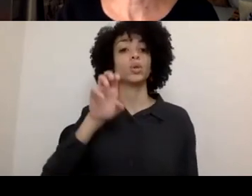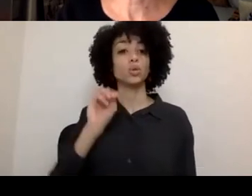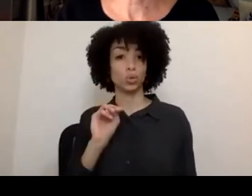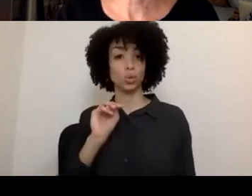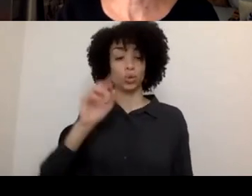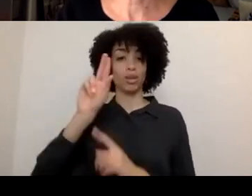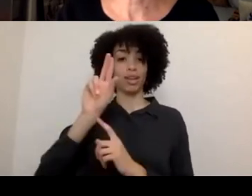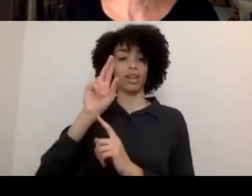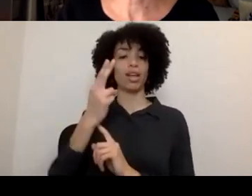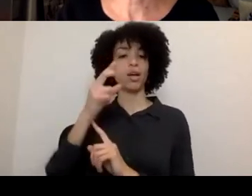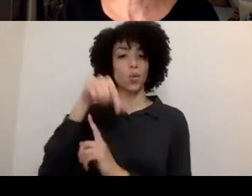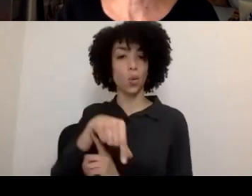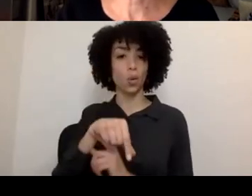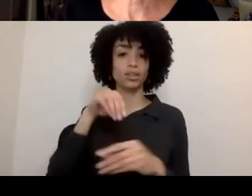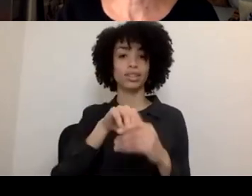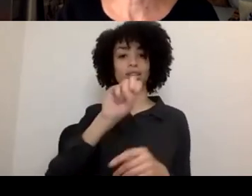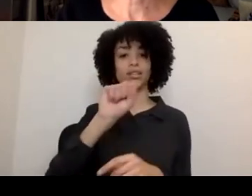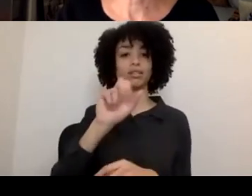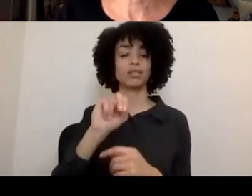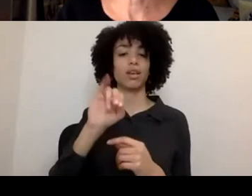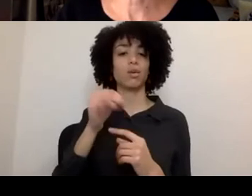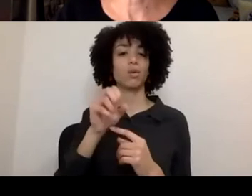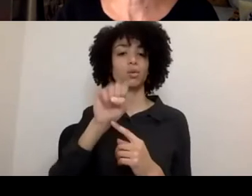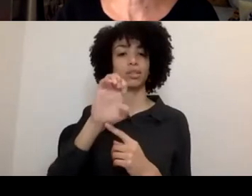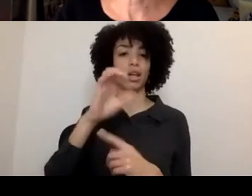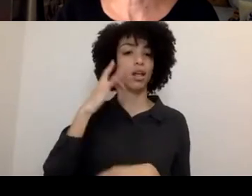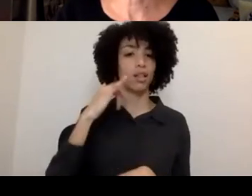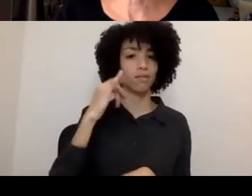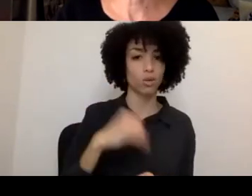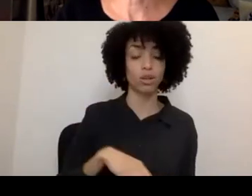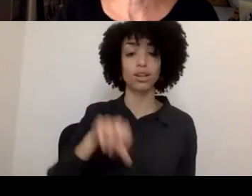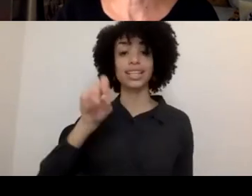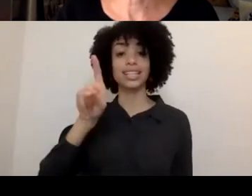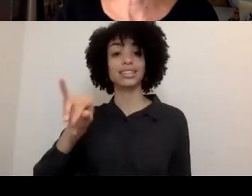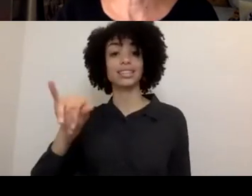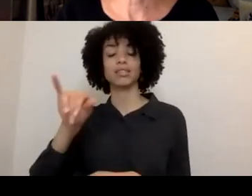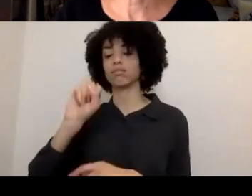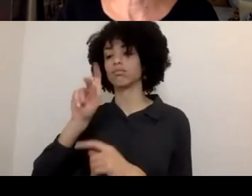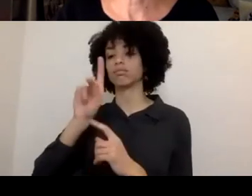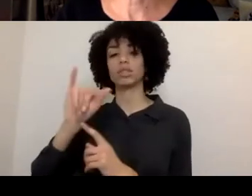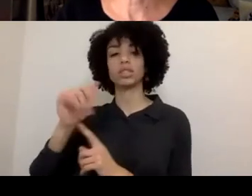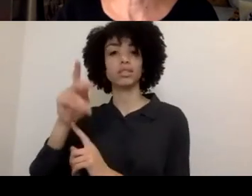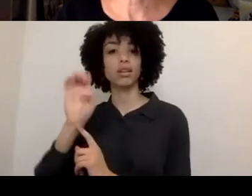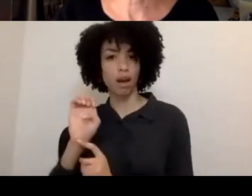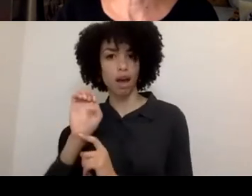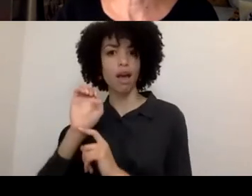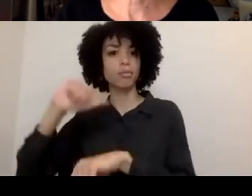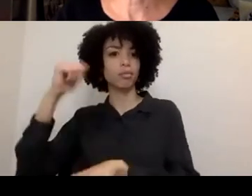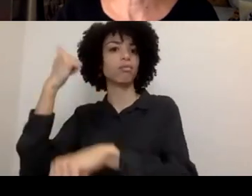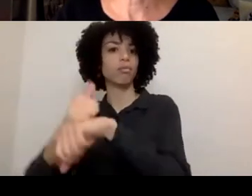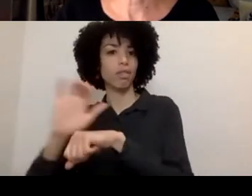one key arm of its operations in Palo Alto, California, which is traditional territory of the Mukwekama Ohlone tribal